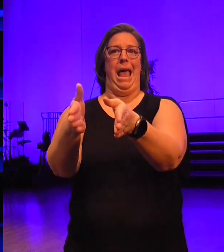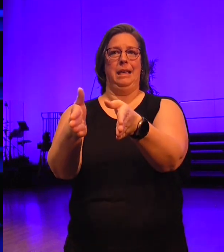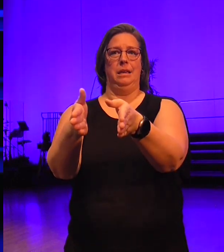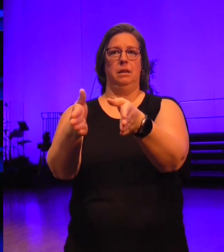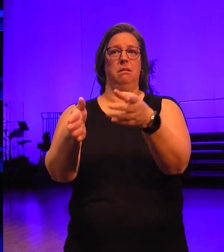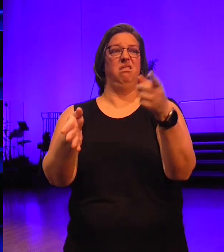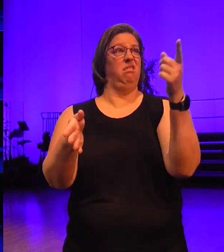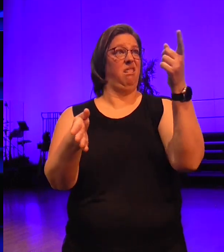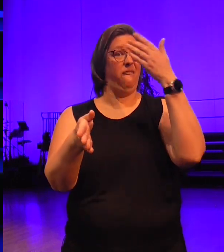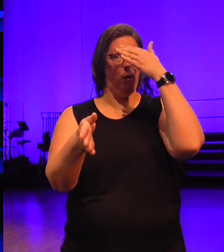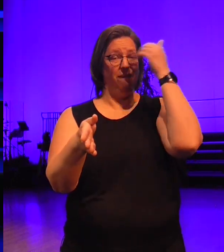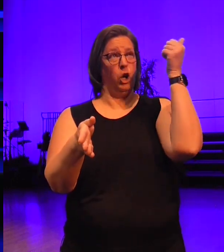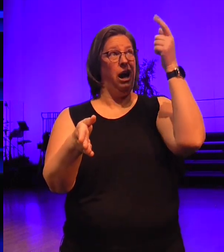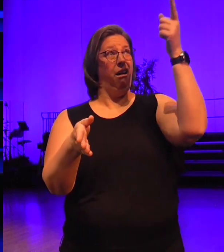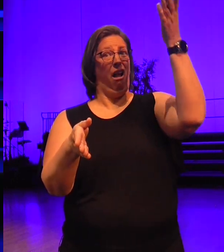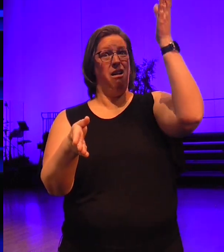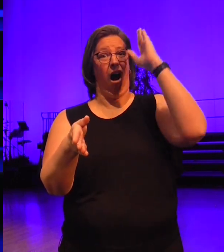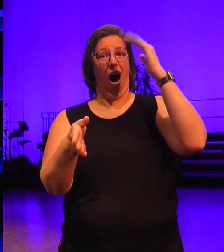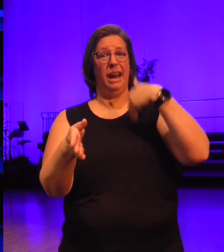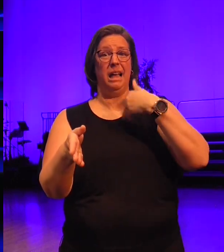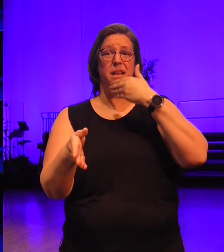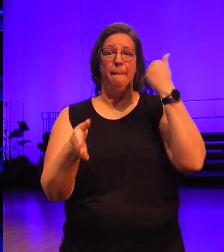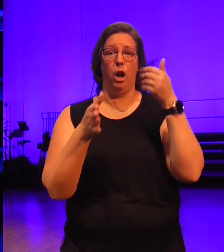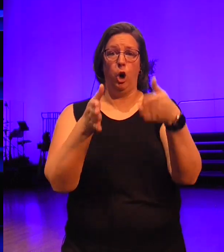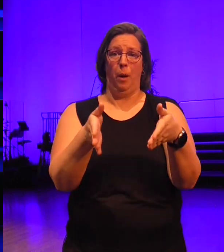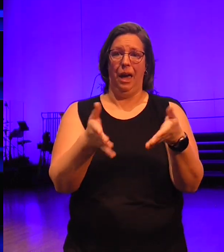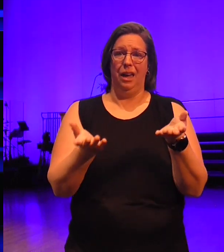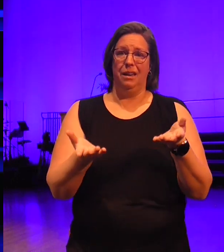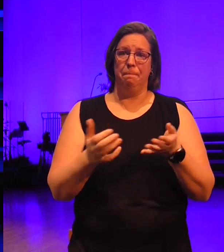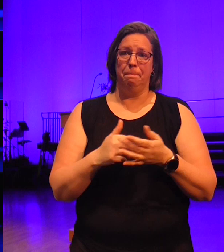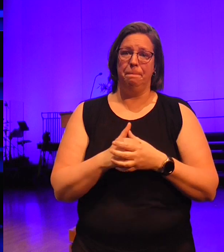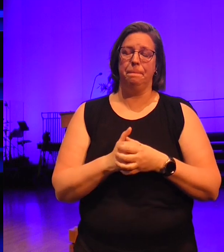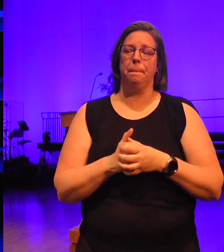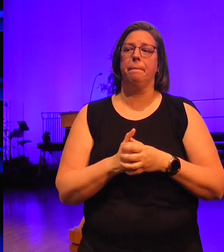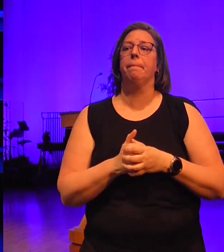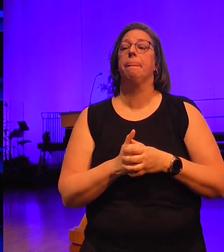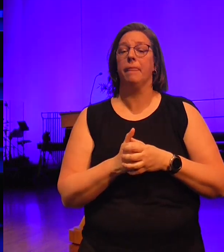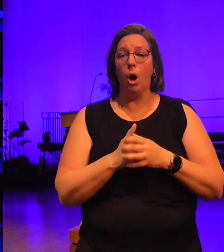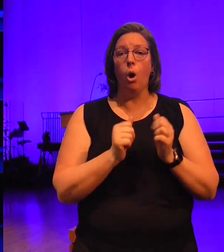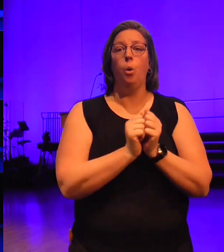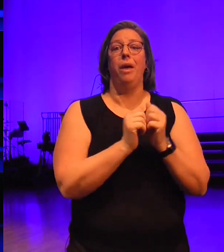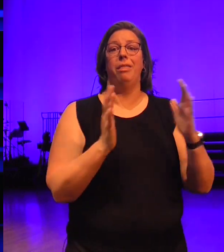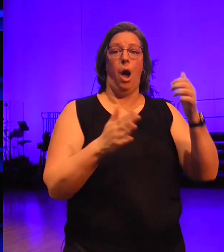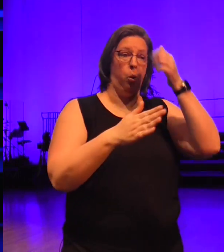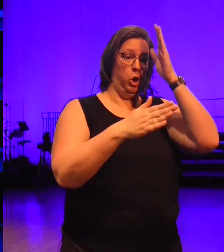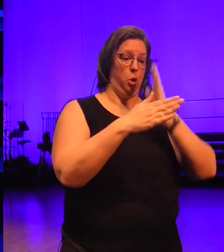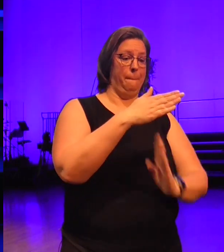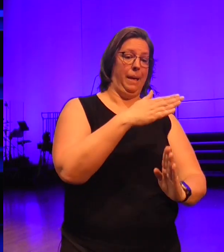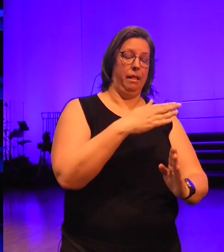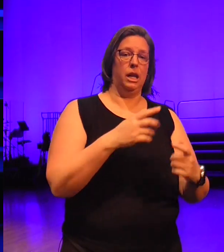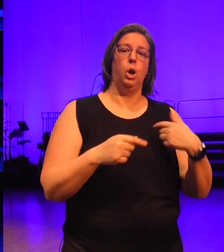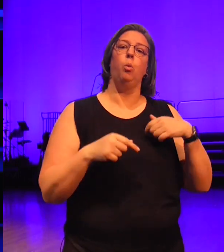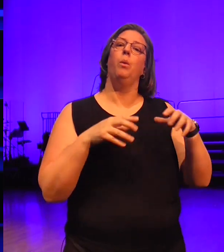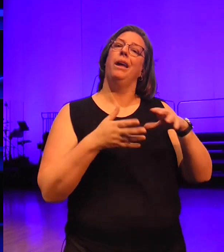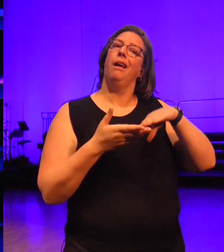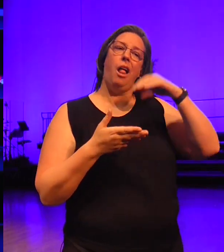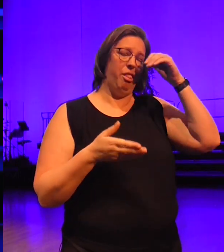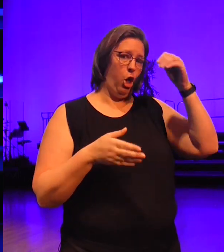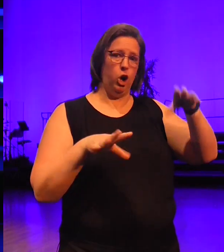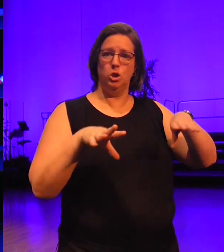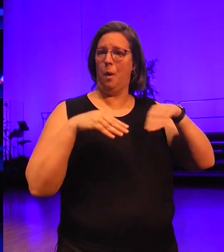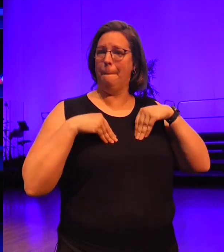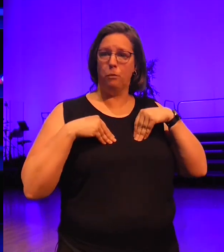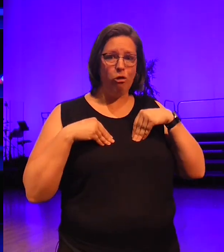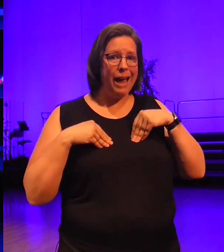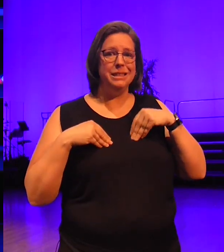truth waiting for us. Without humility, learning to embrace our foibles and mistakes in jest, we don't